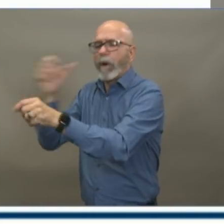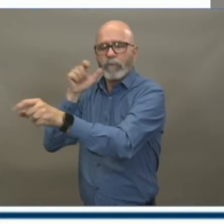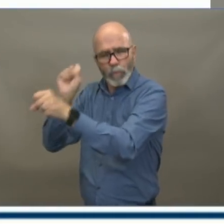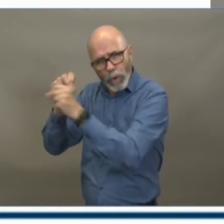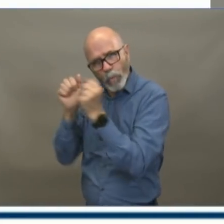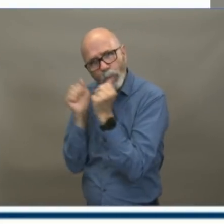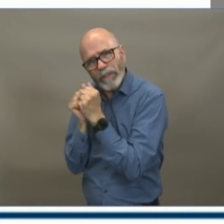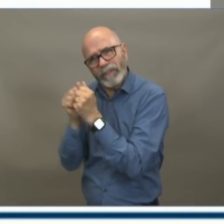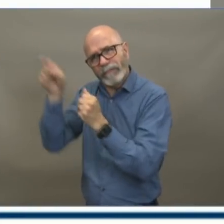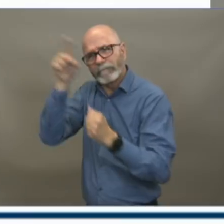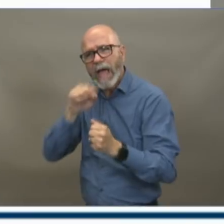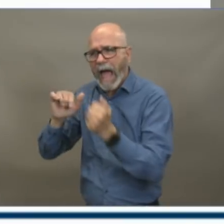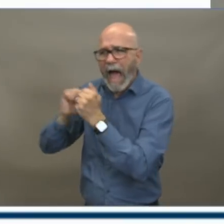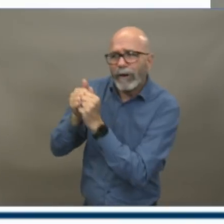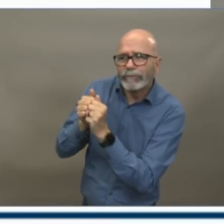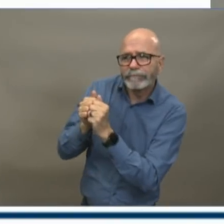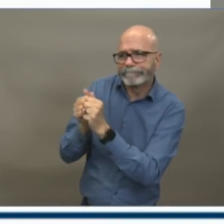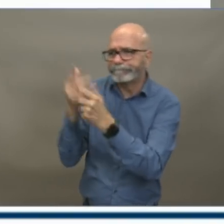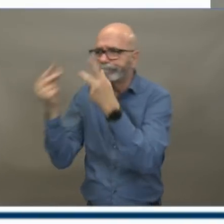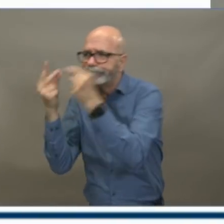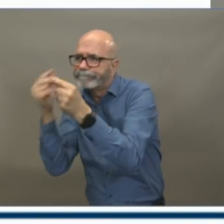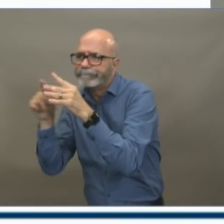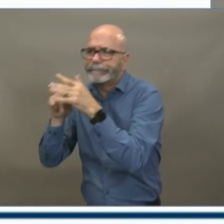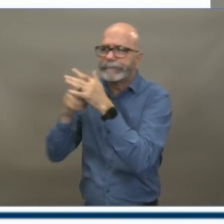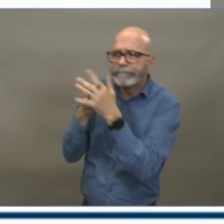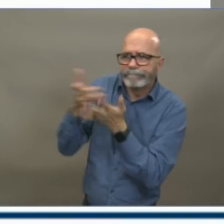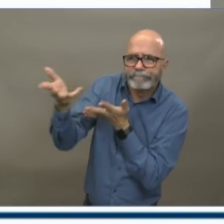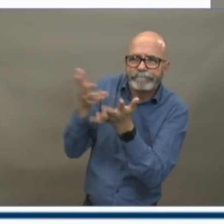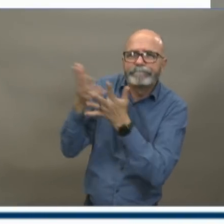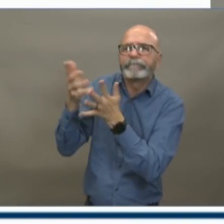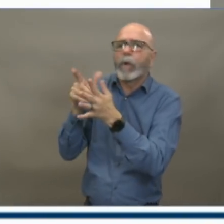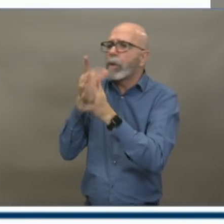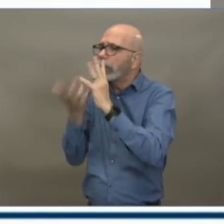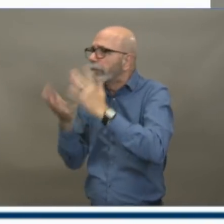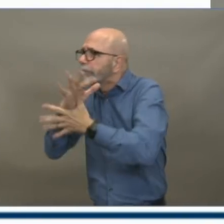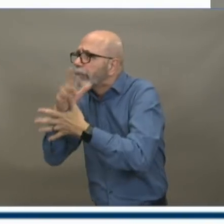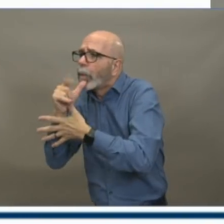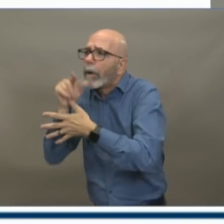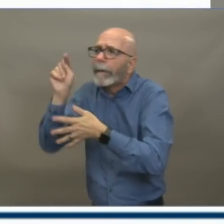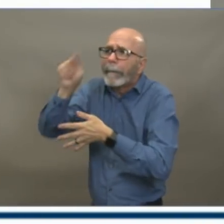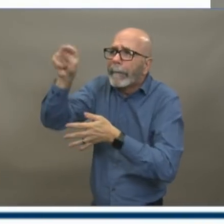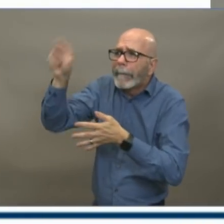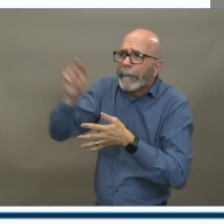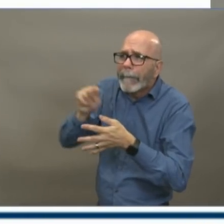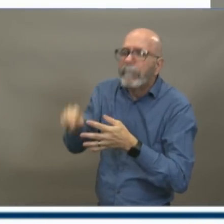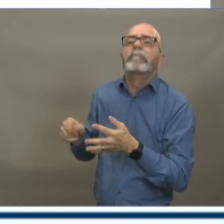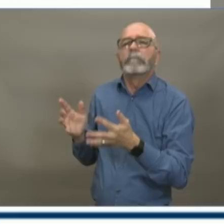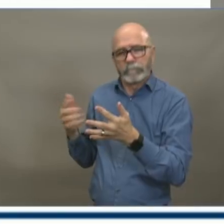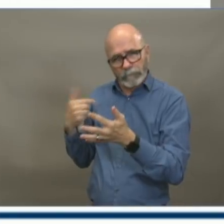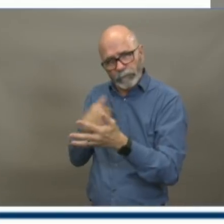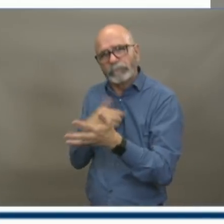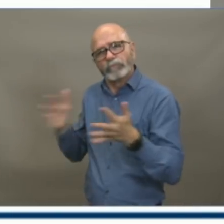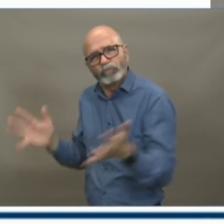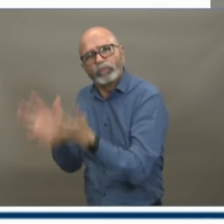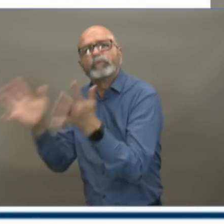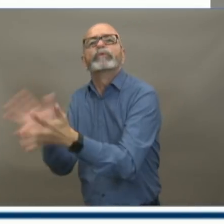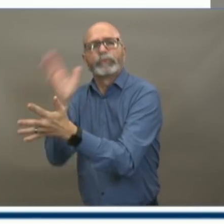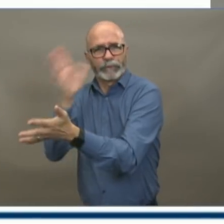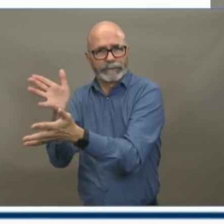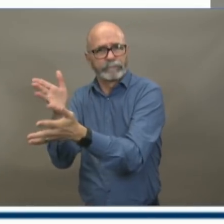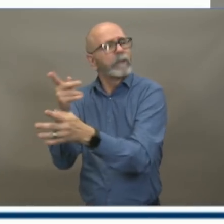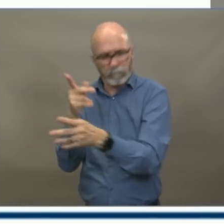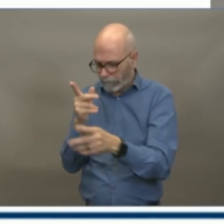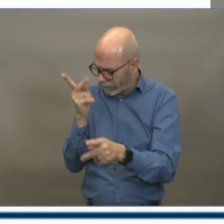how the vaccine rolls out in their community, who gets prioritized first. So we have made a substantive investment and will continue to do